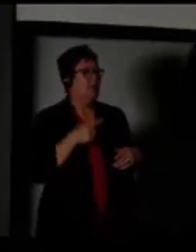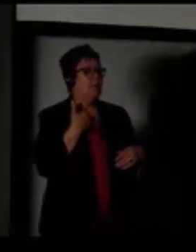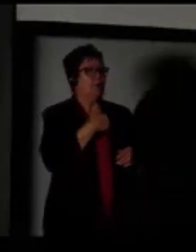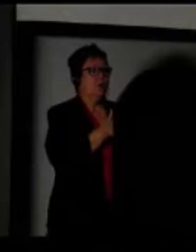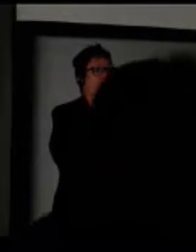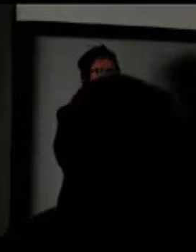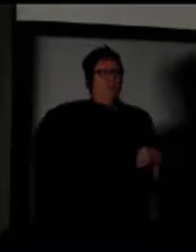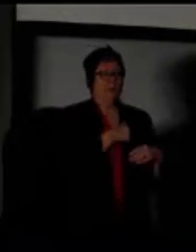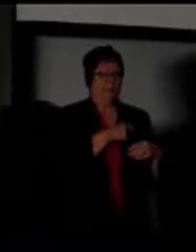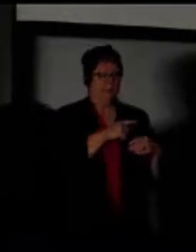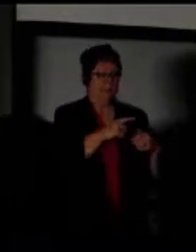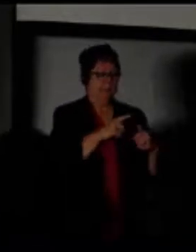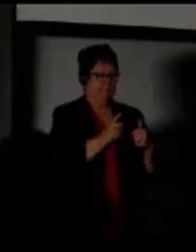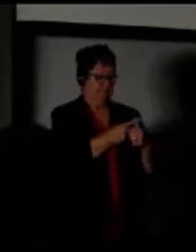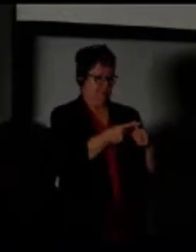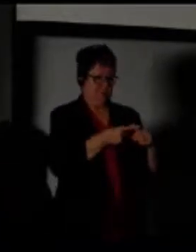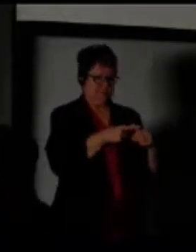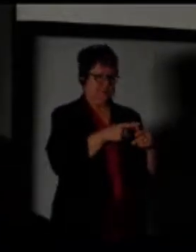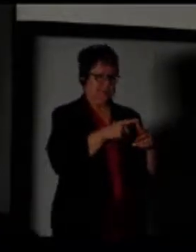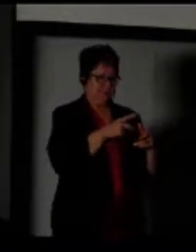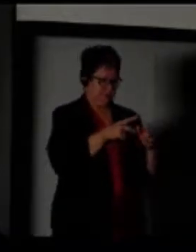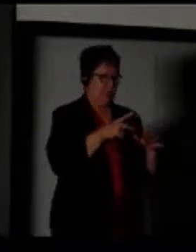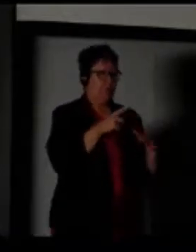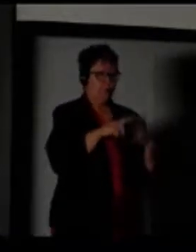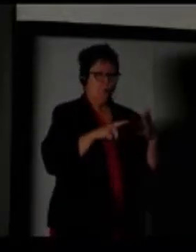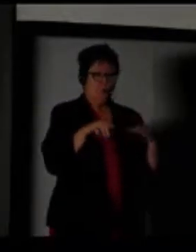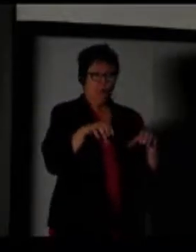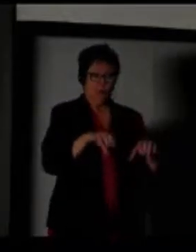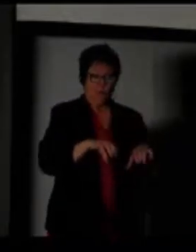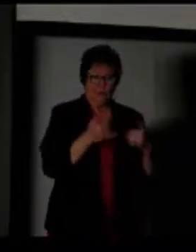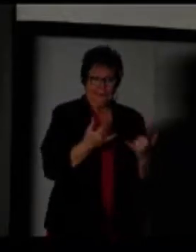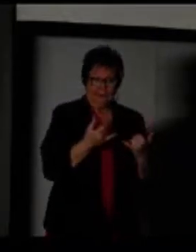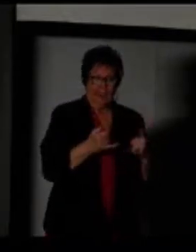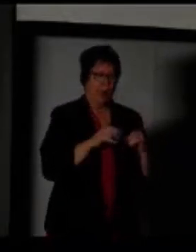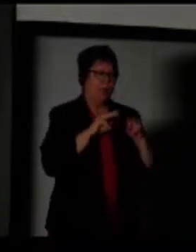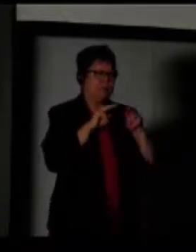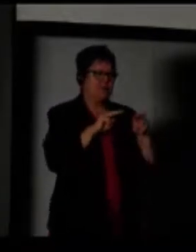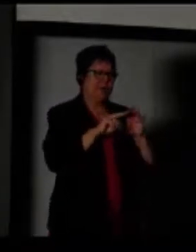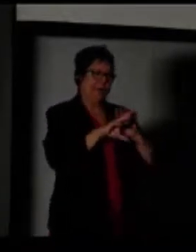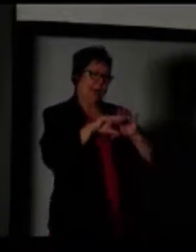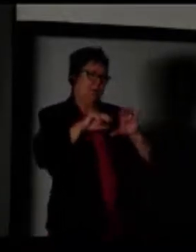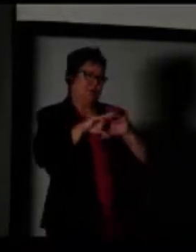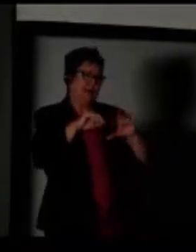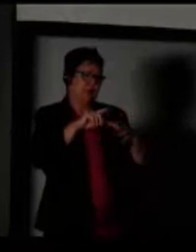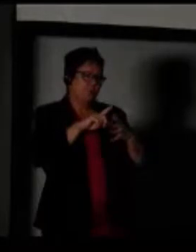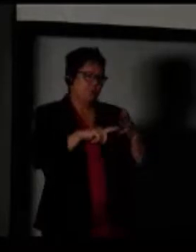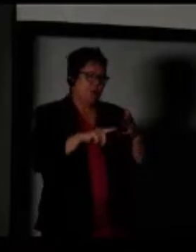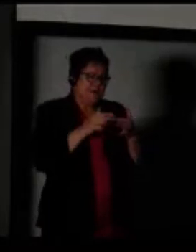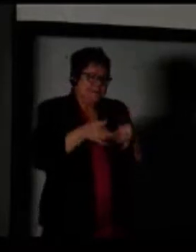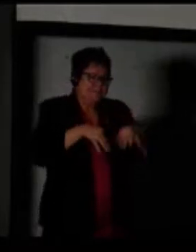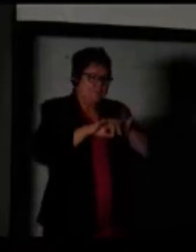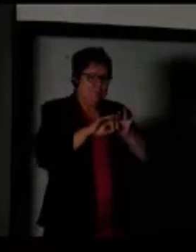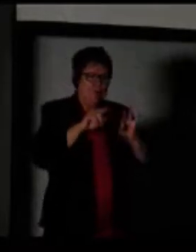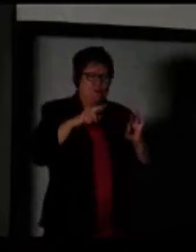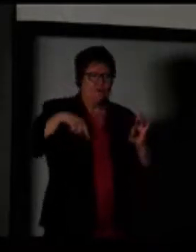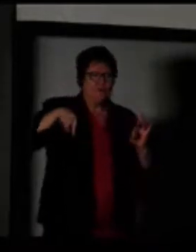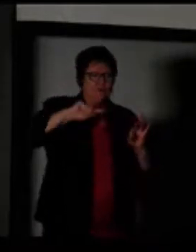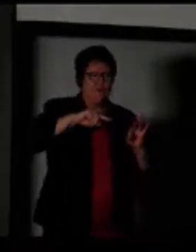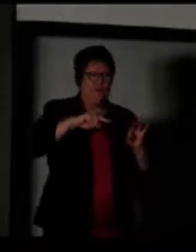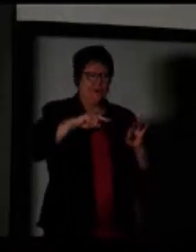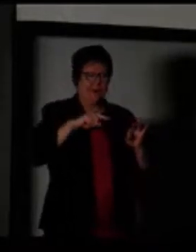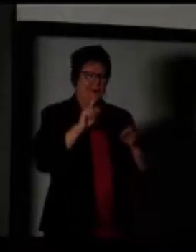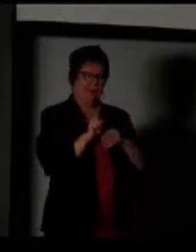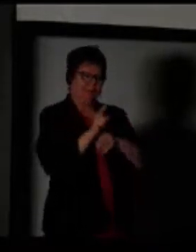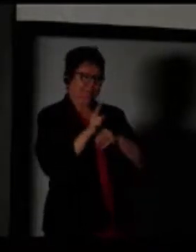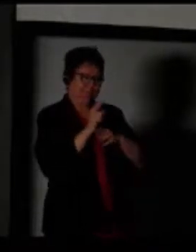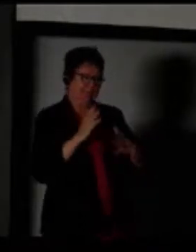assets outside the building. What we are doing now is looking at the outside and what's relevant, what's important to the guests.